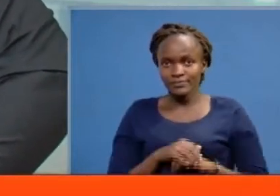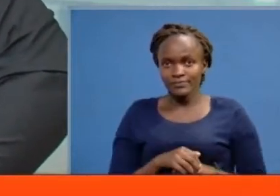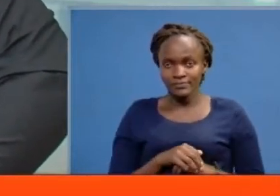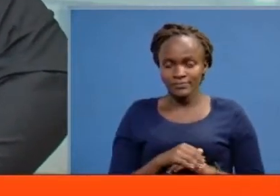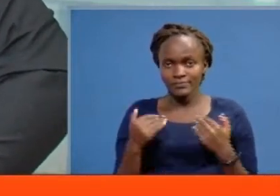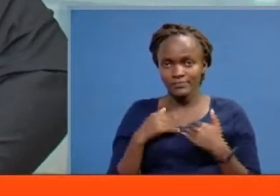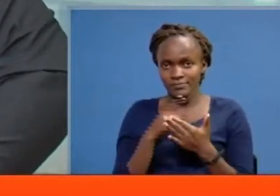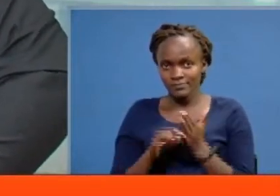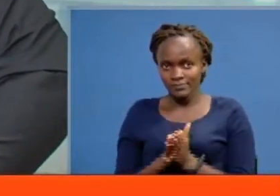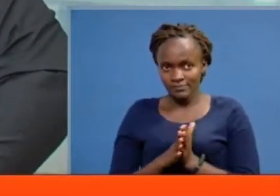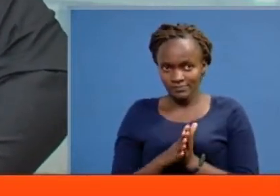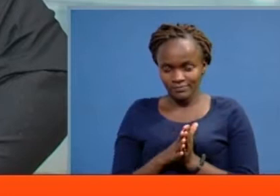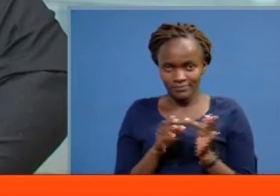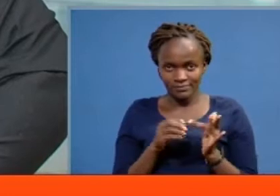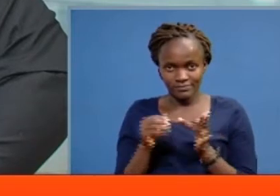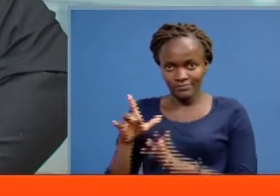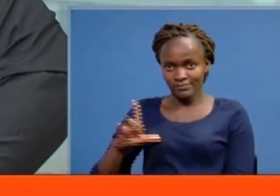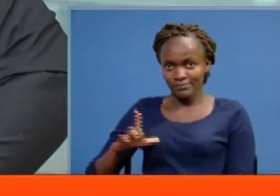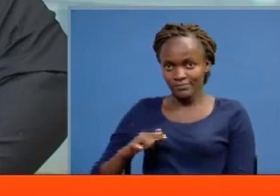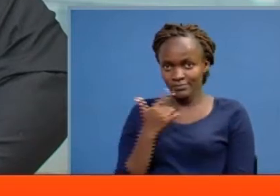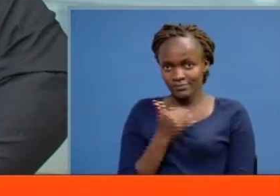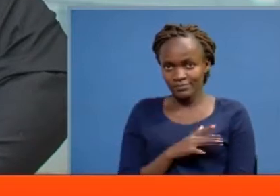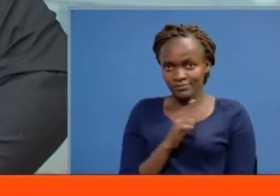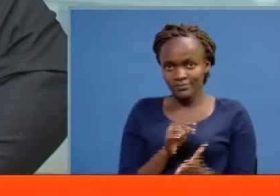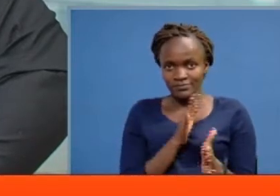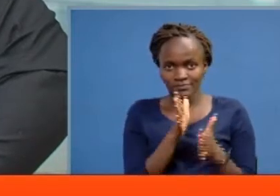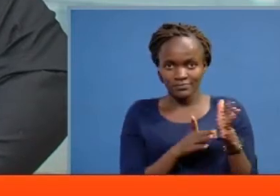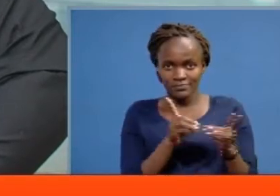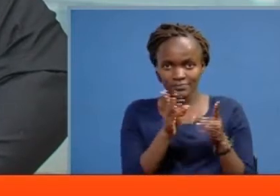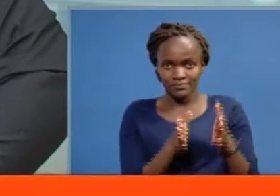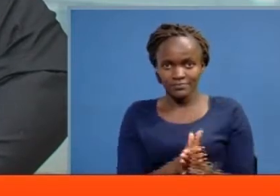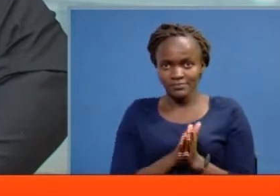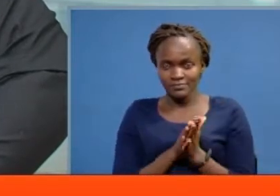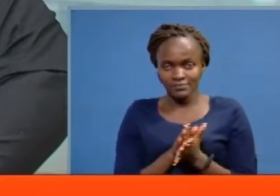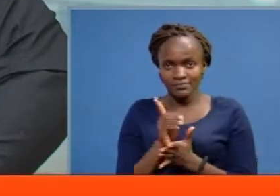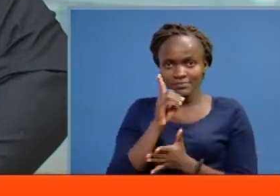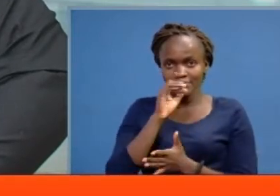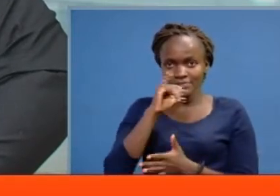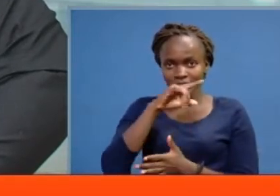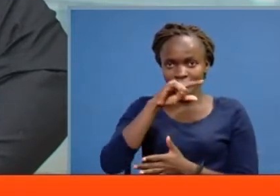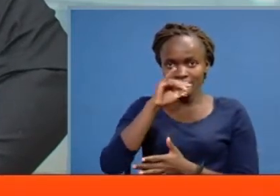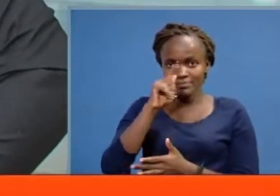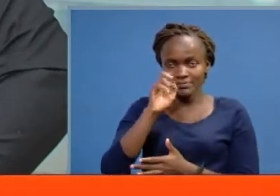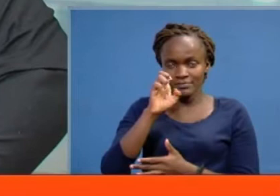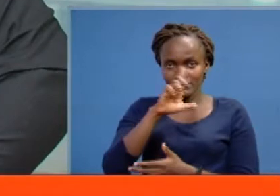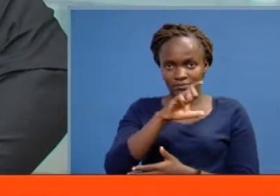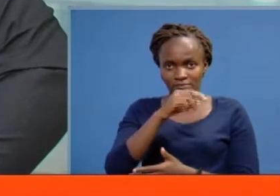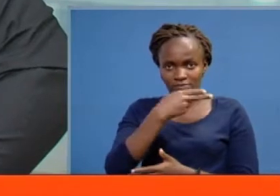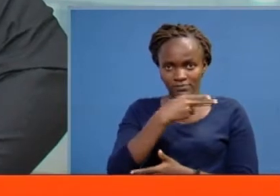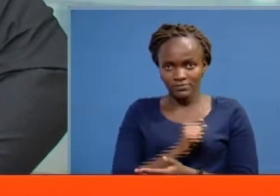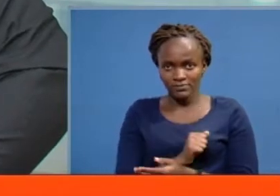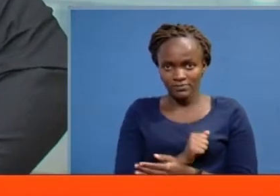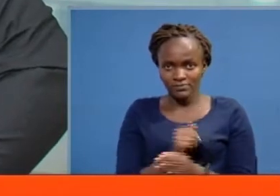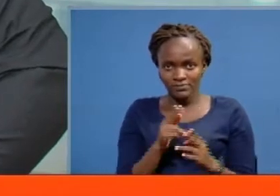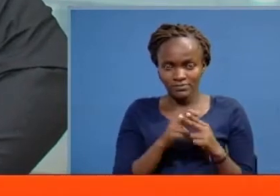course, I'm here with a very special lady who is a brand and strategy director at Digital Brands. Her name is Patience Atsango. I